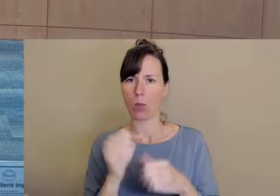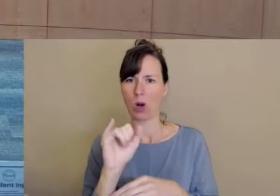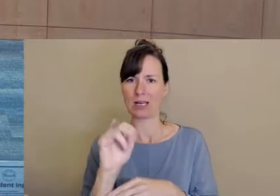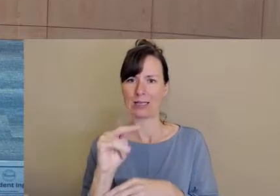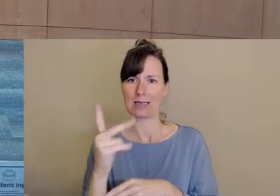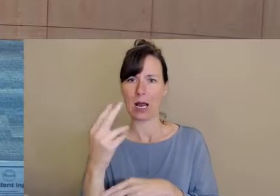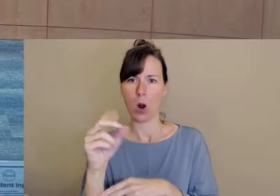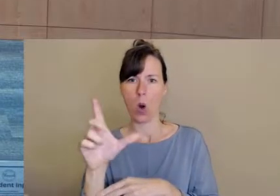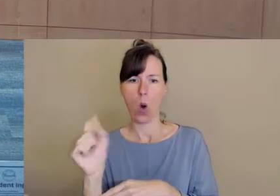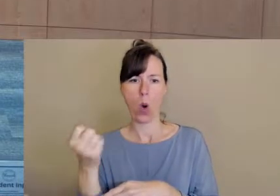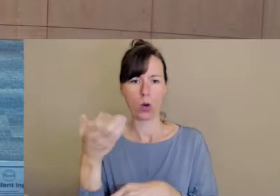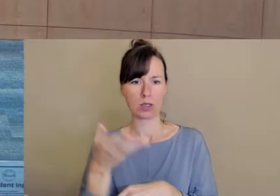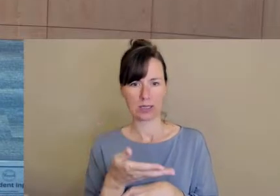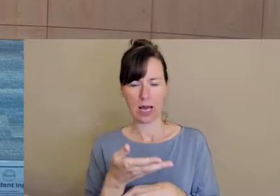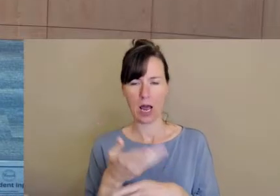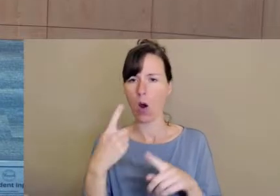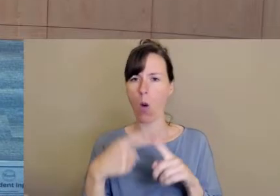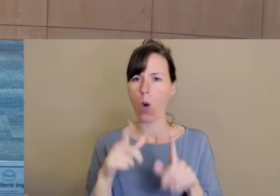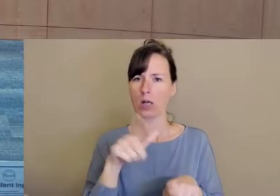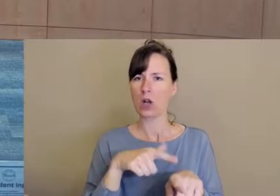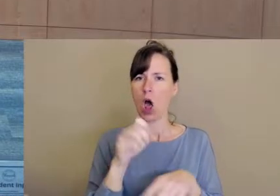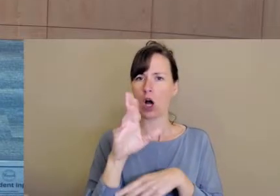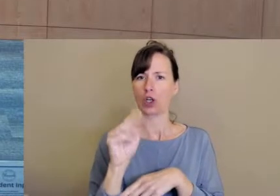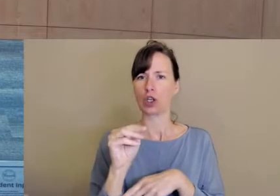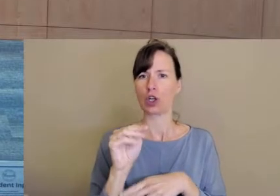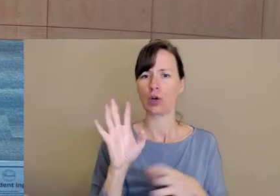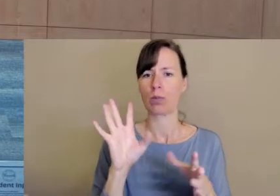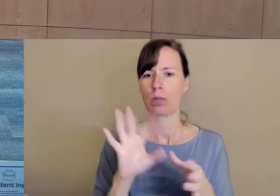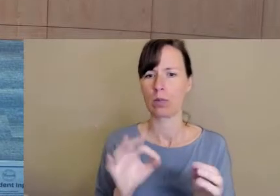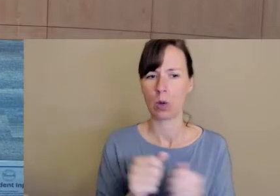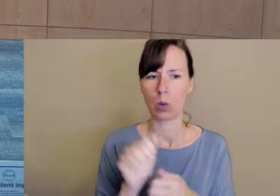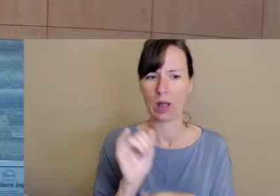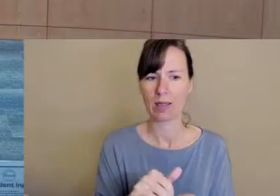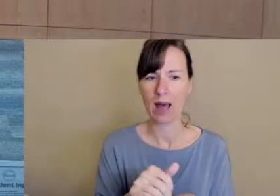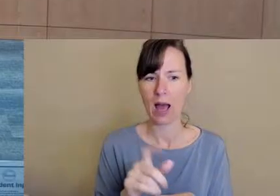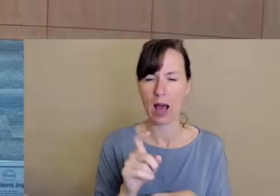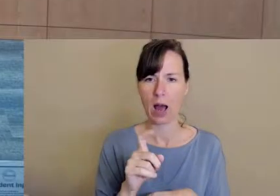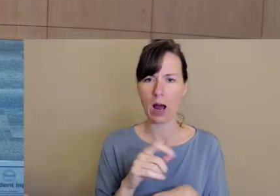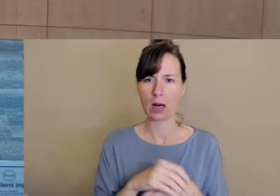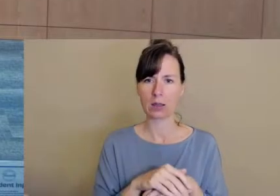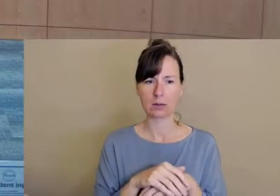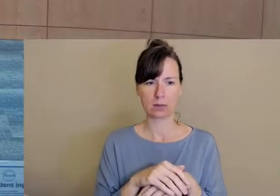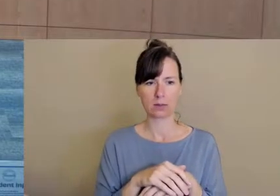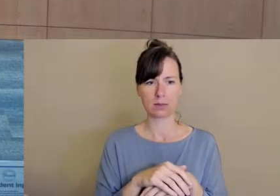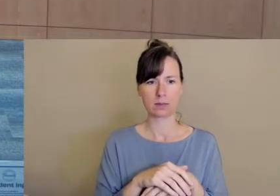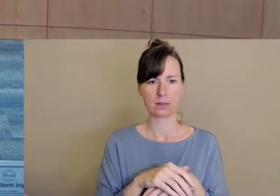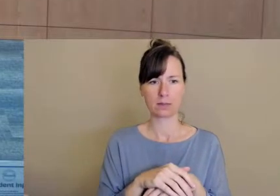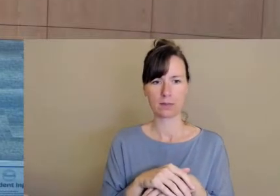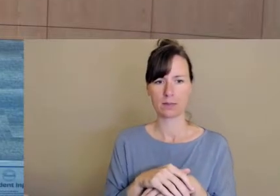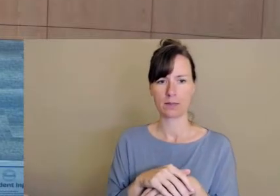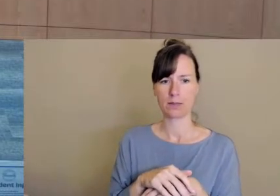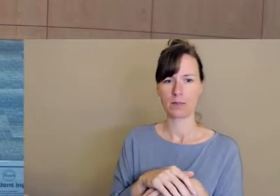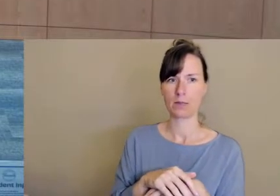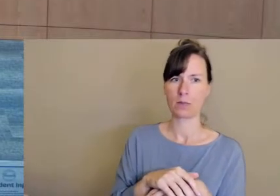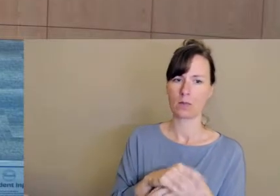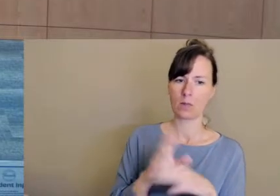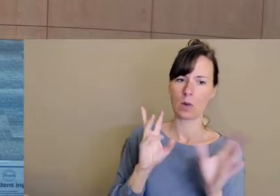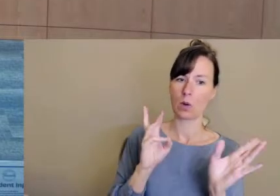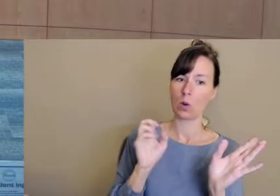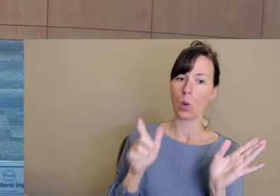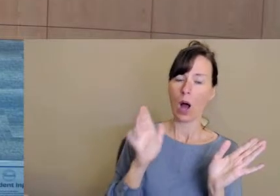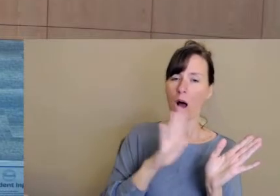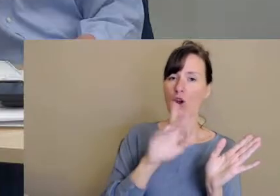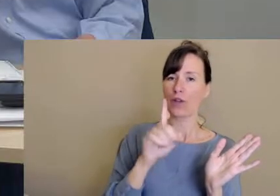long term regarding that? That's going to be done. Well, your first one's easier to